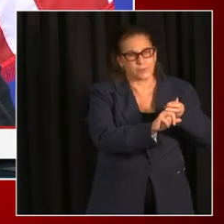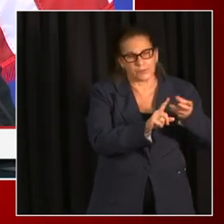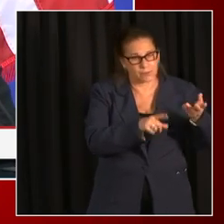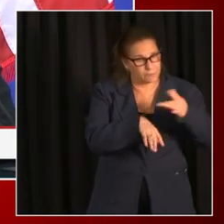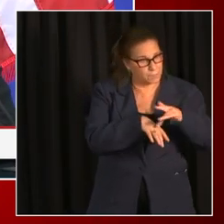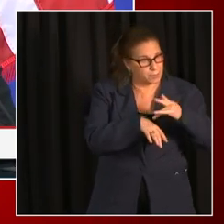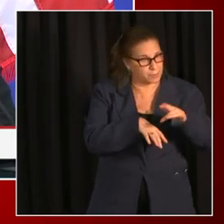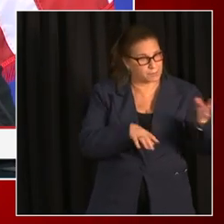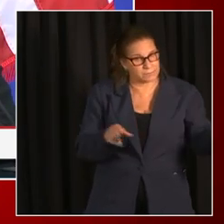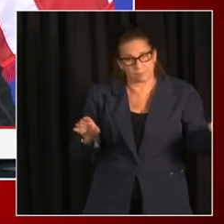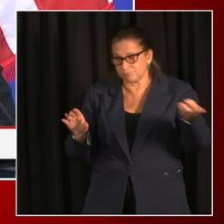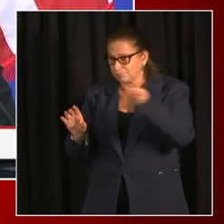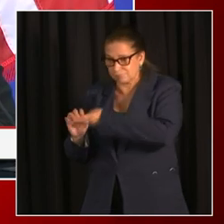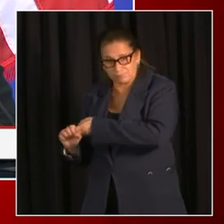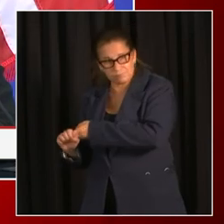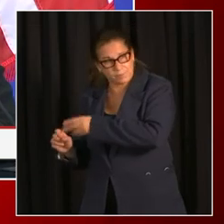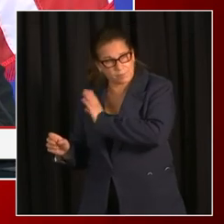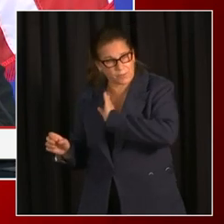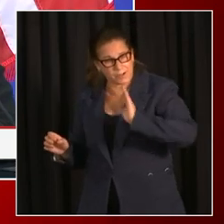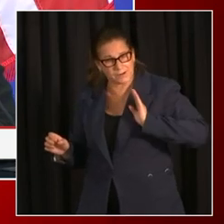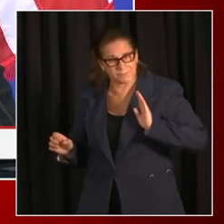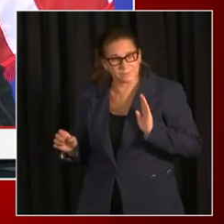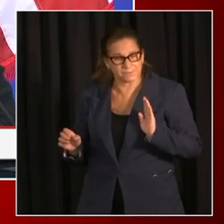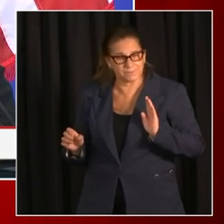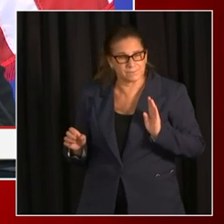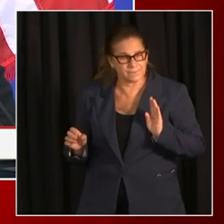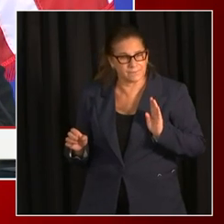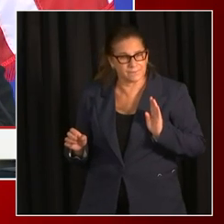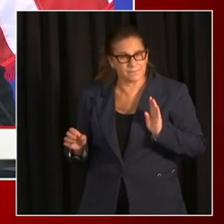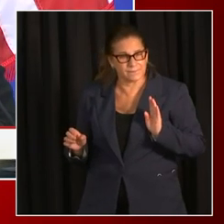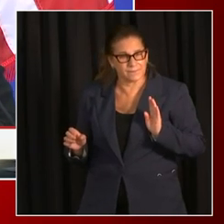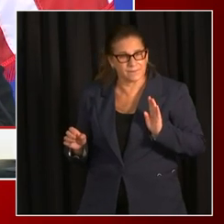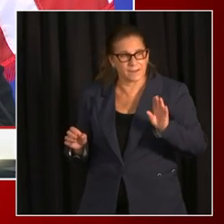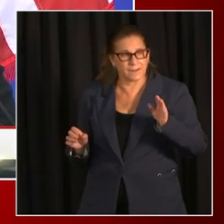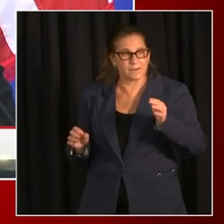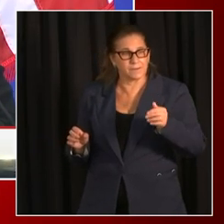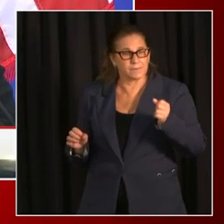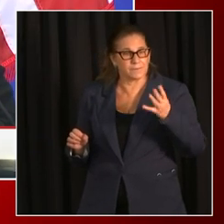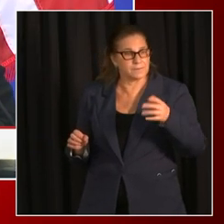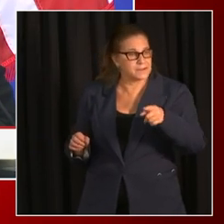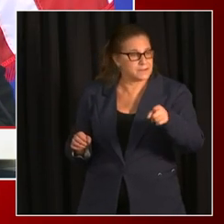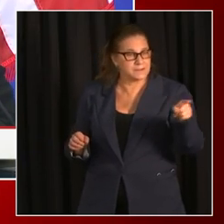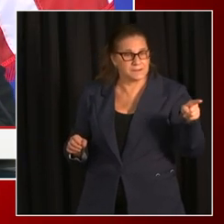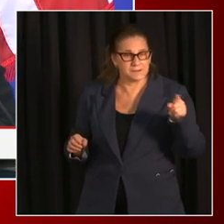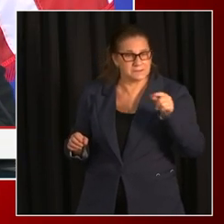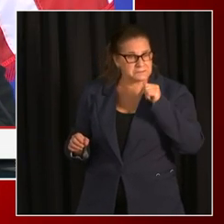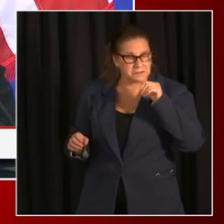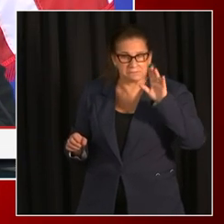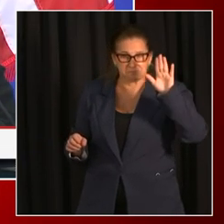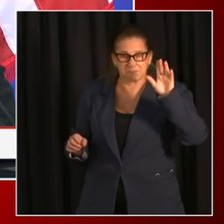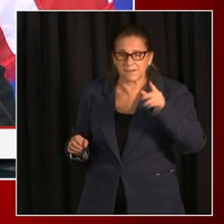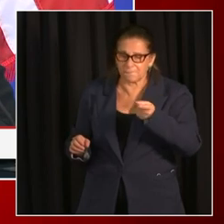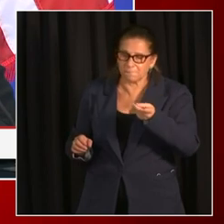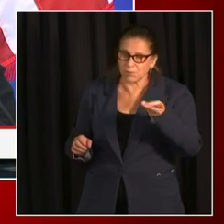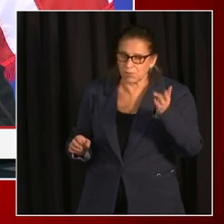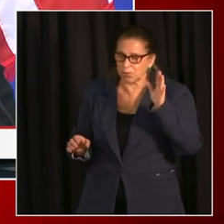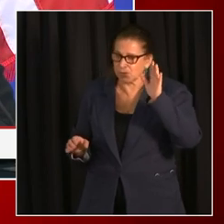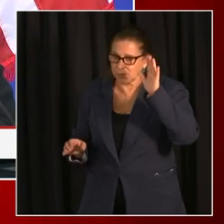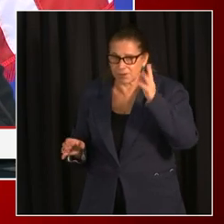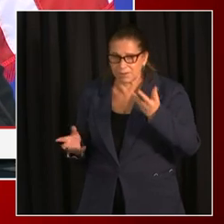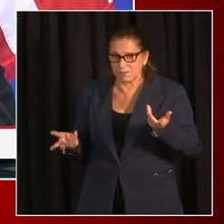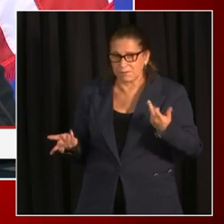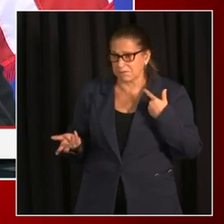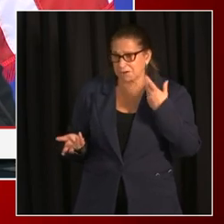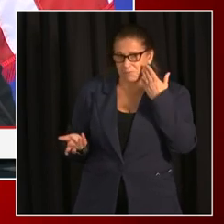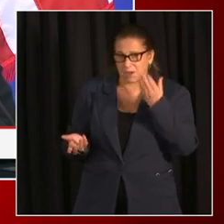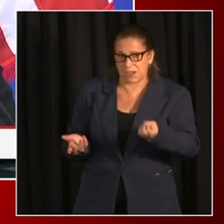the Board of Elections, there are very few people who step forward who have elections experience. In fact, I don't even